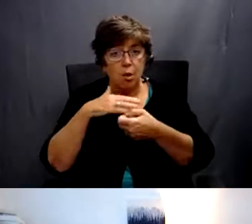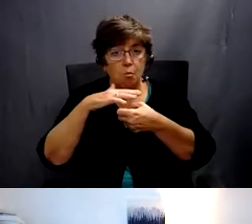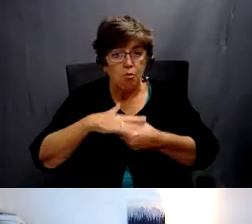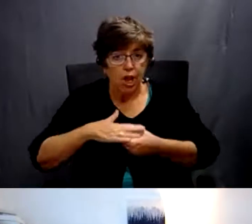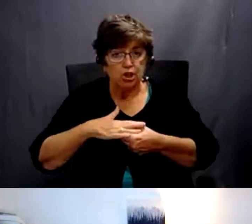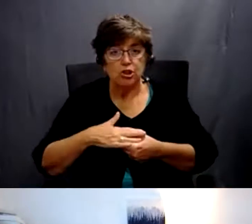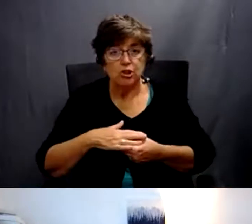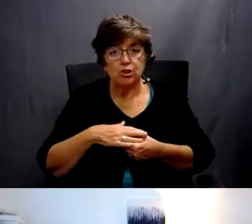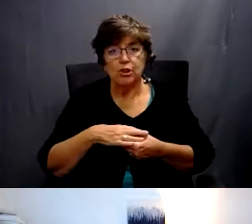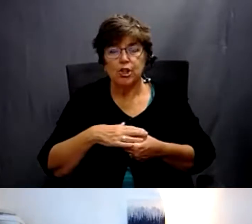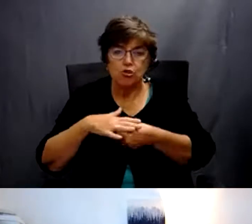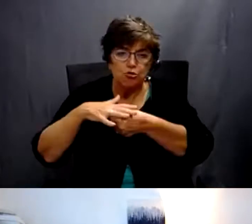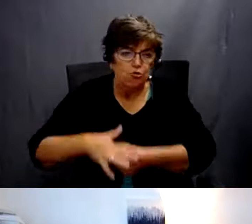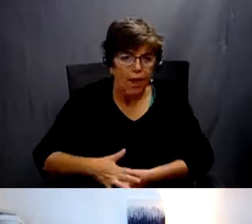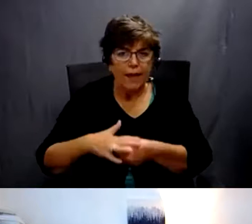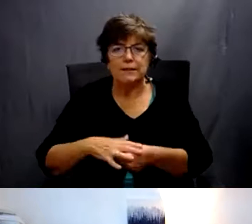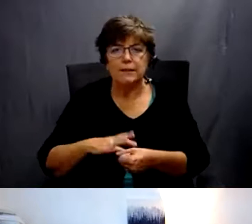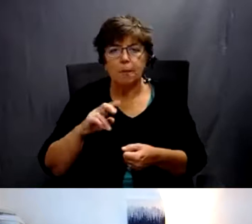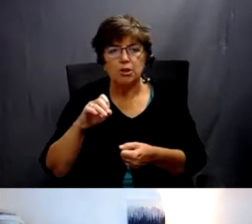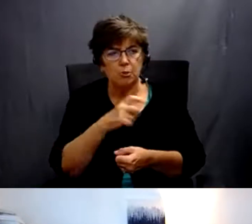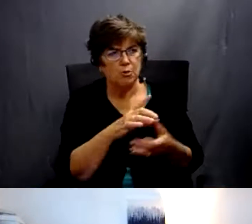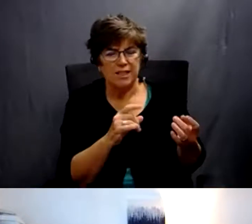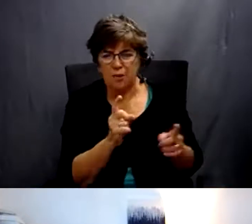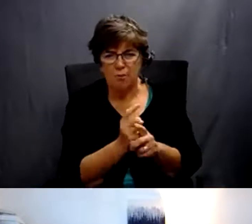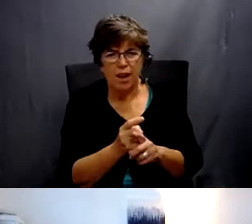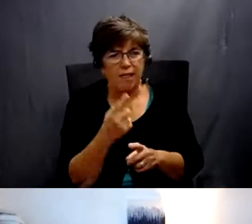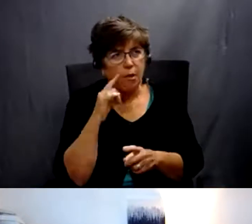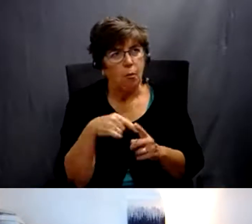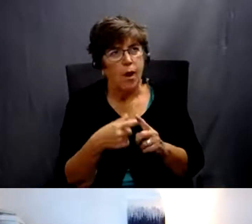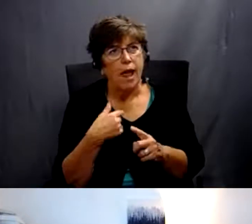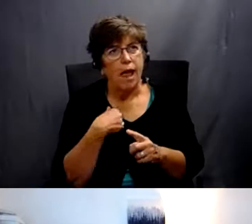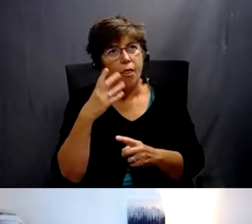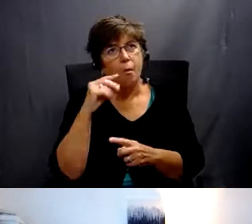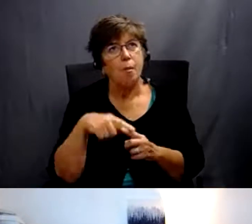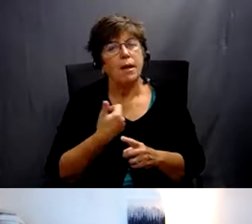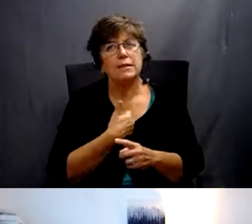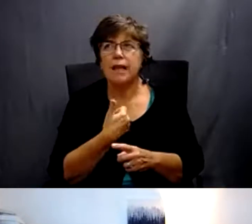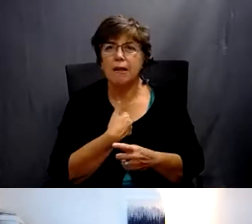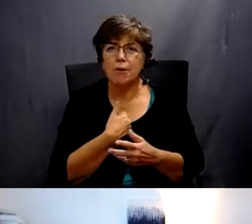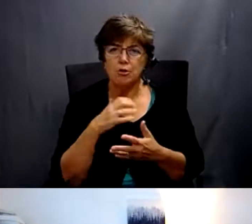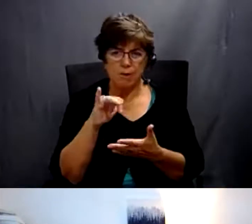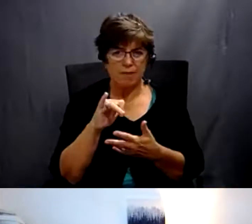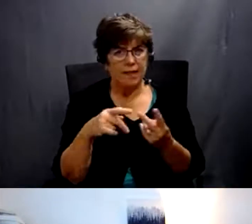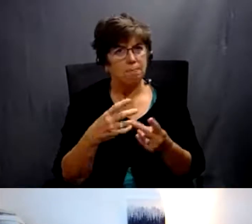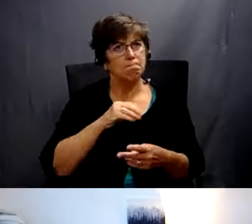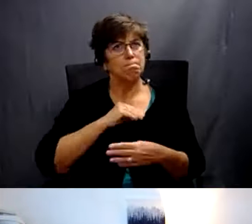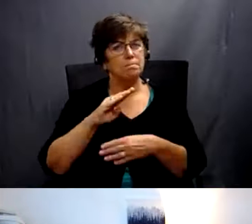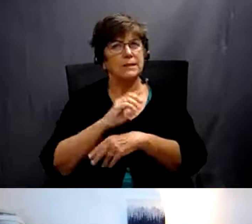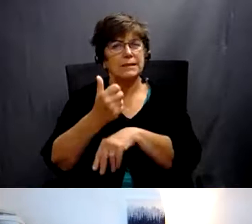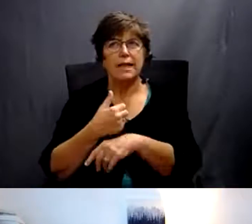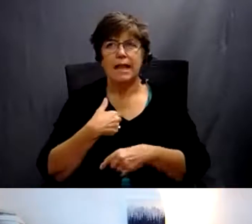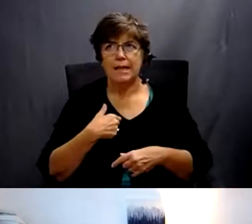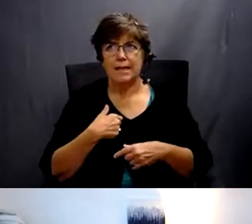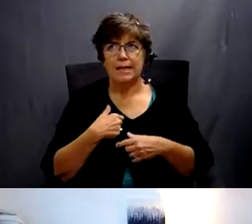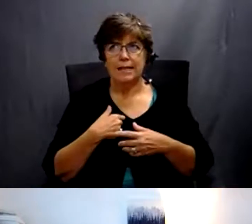chat. So Michelle, I love what you said too, because I think about that whenever I thought about myself doing that, kind of